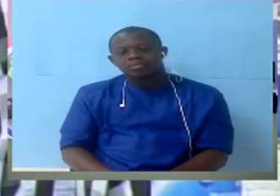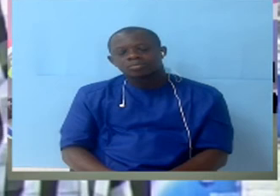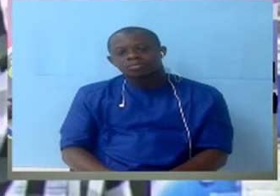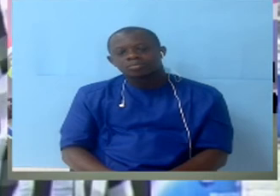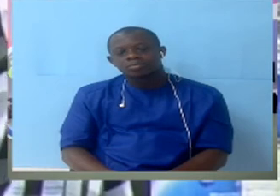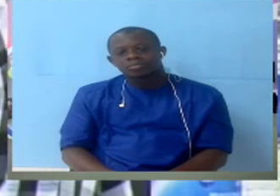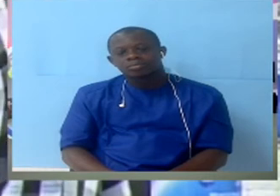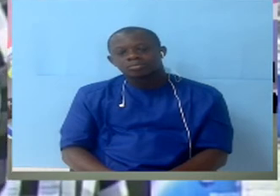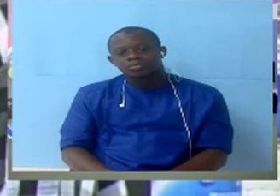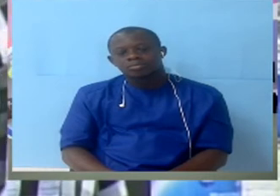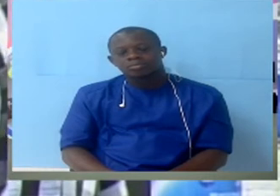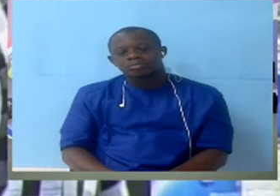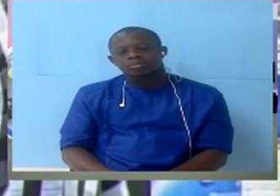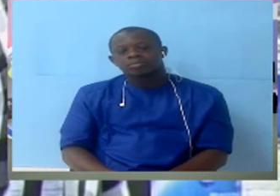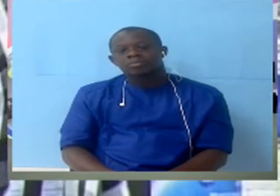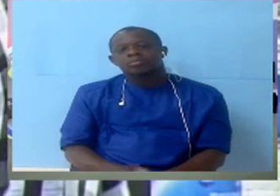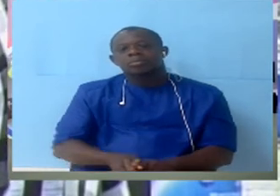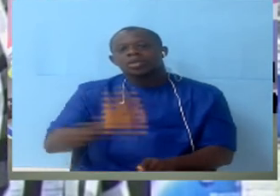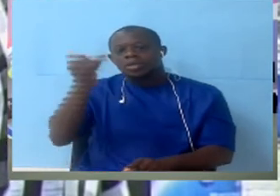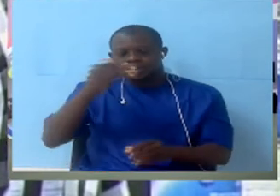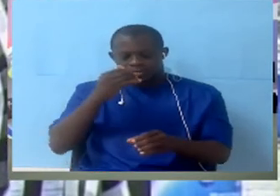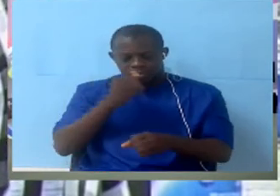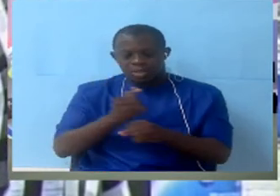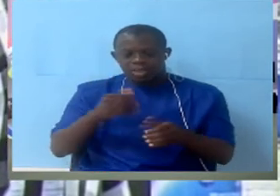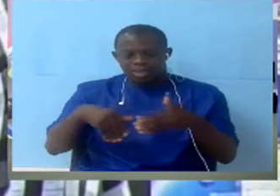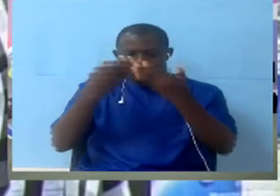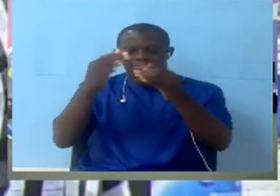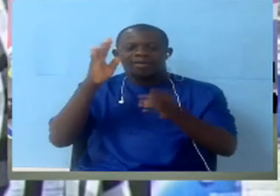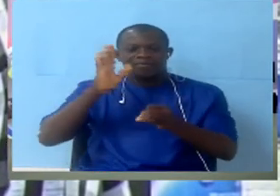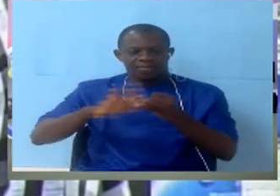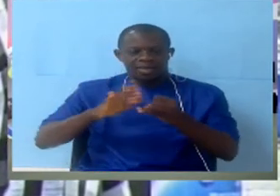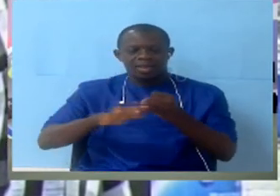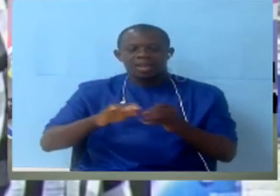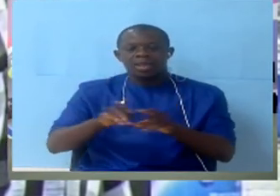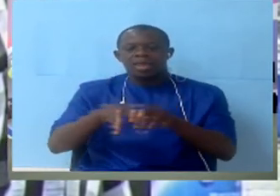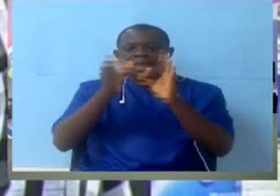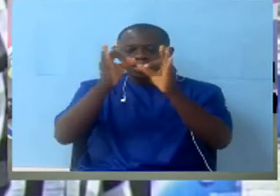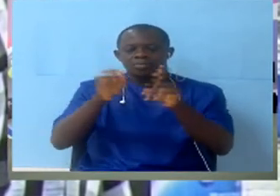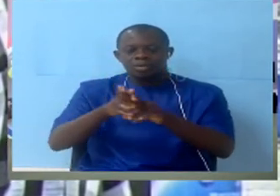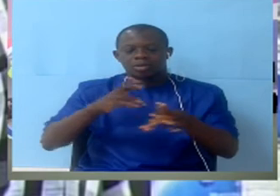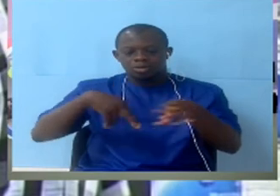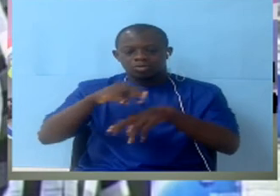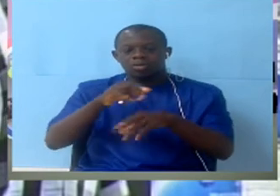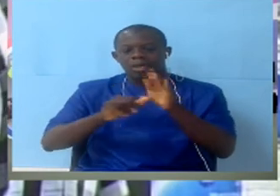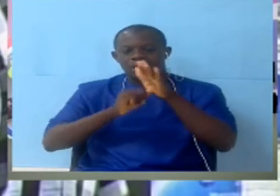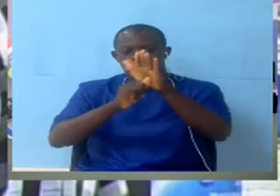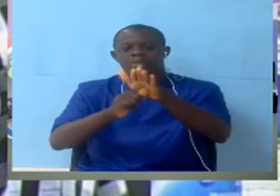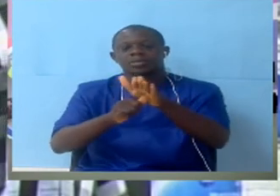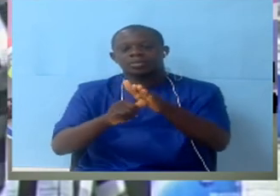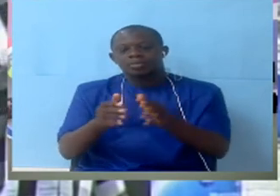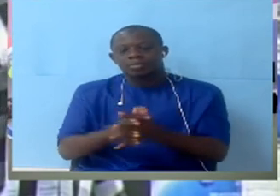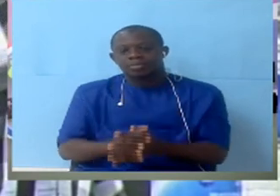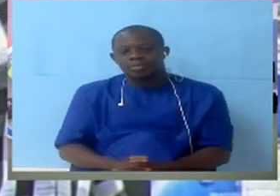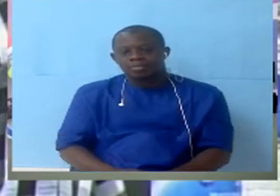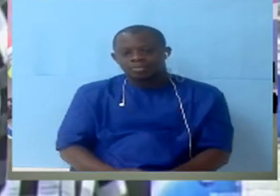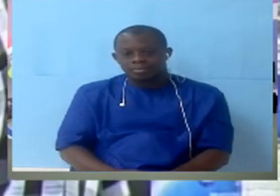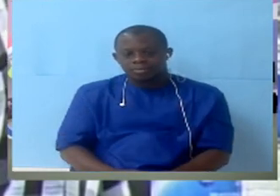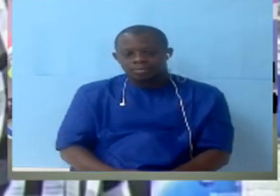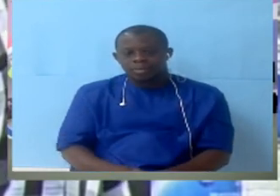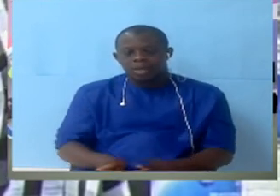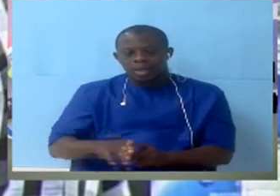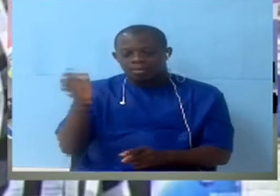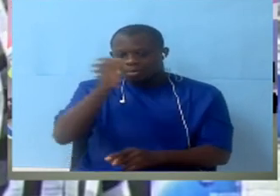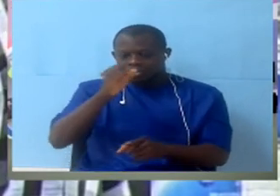from the embassy. Yes, after I was given the final briefing because from the embassy, I decided to go. Safro keda two occasions to Yaya Jammeh